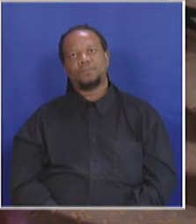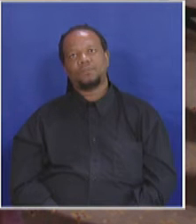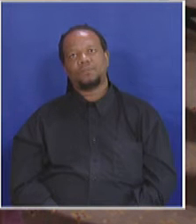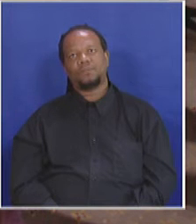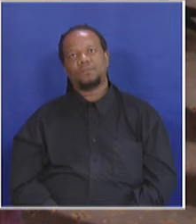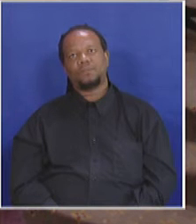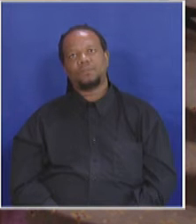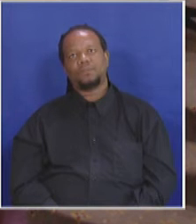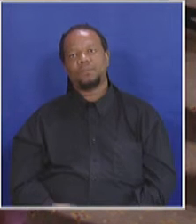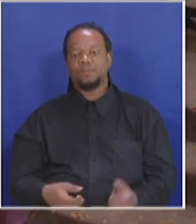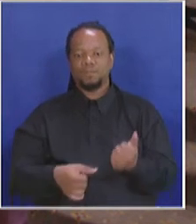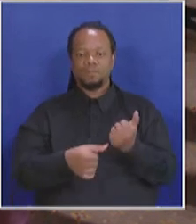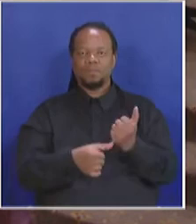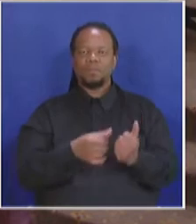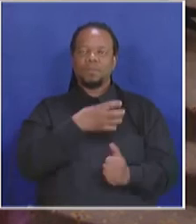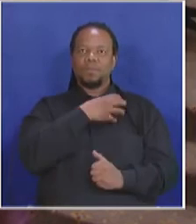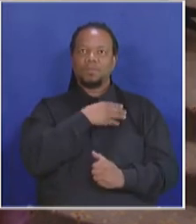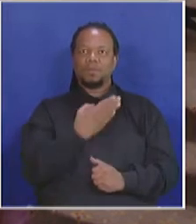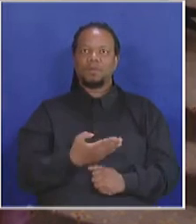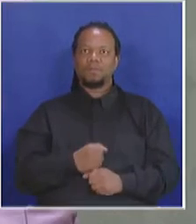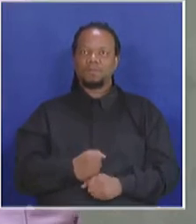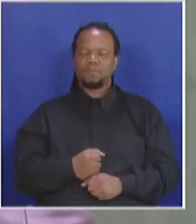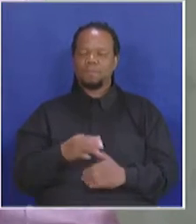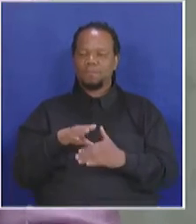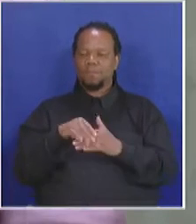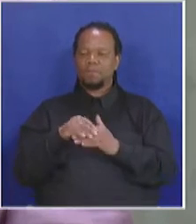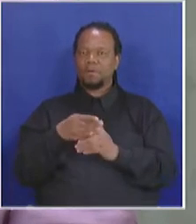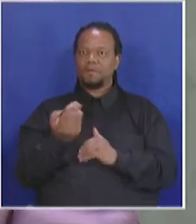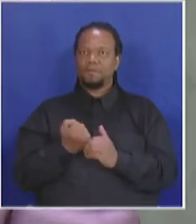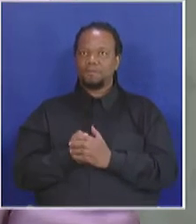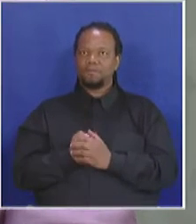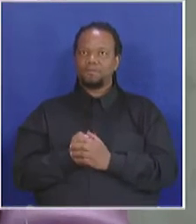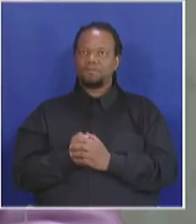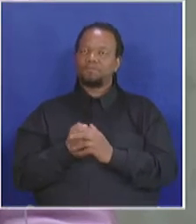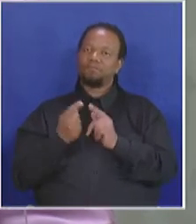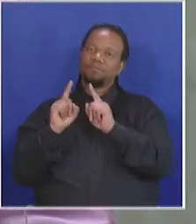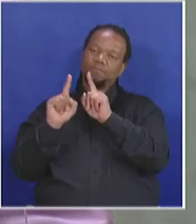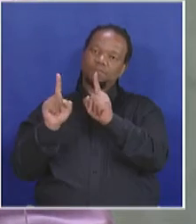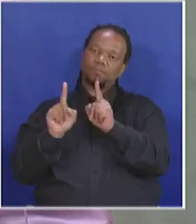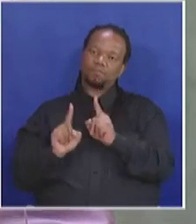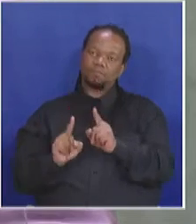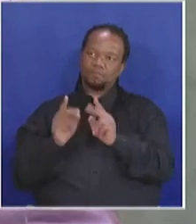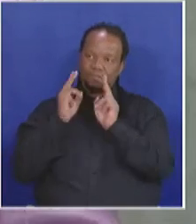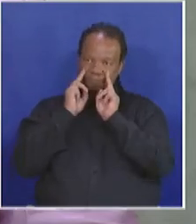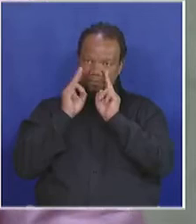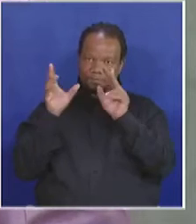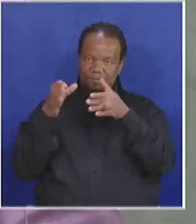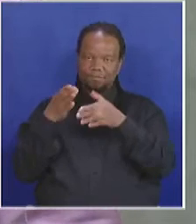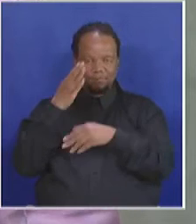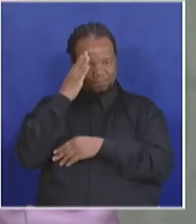The Deputy Minister, honorable members, honorable special delegates, I greet